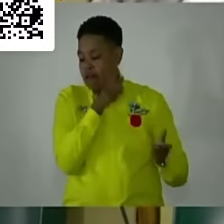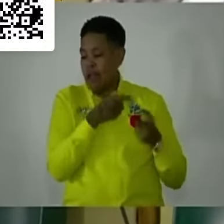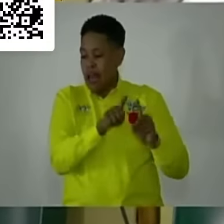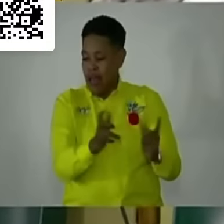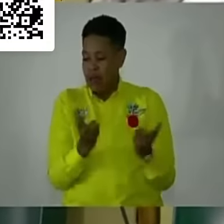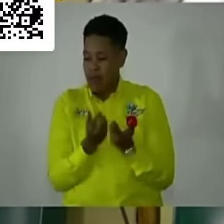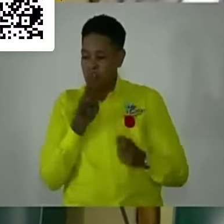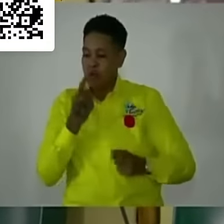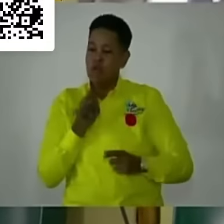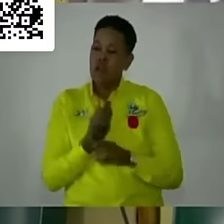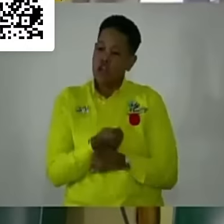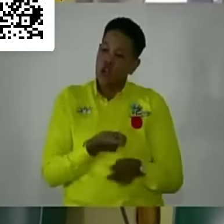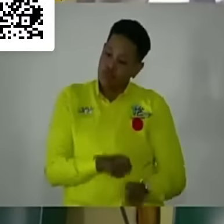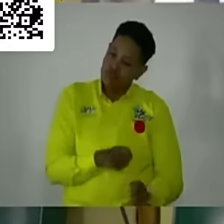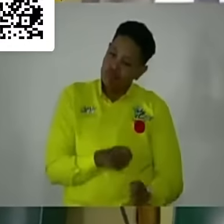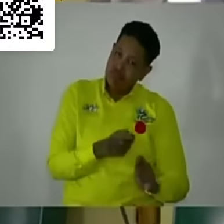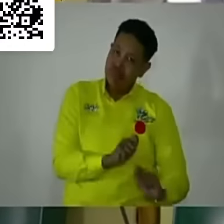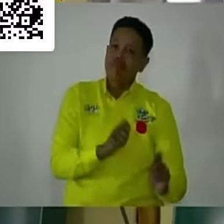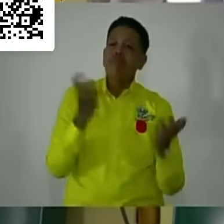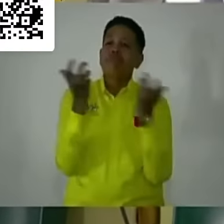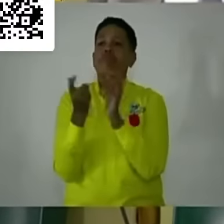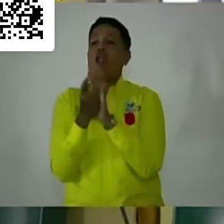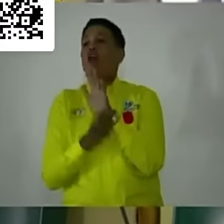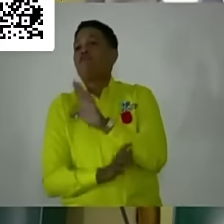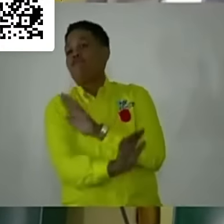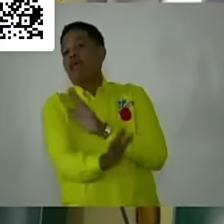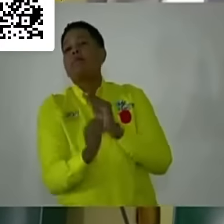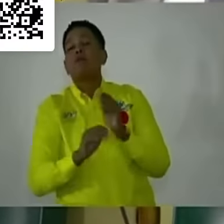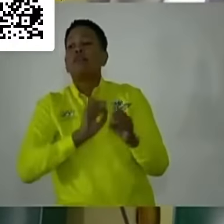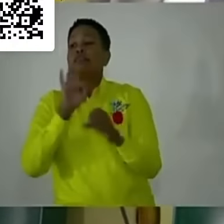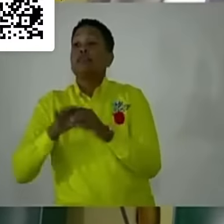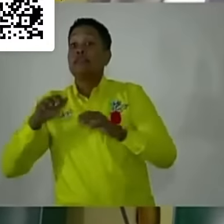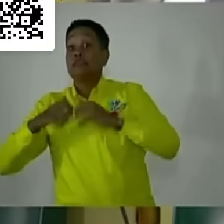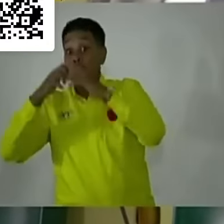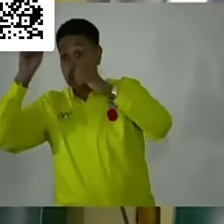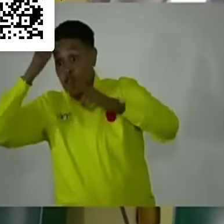Bauxite Production Levy Act and Cabinet's Decision